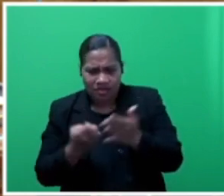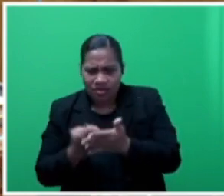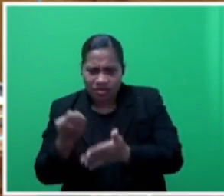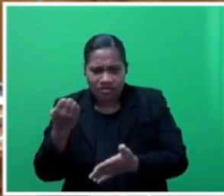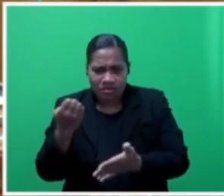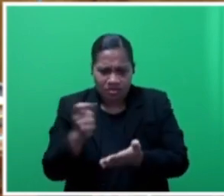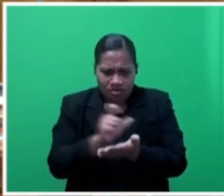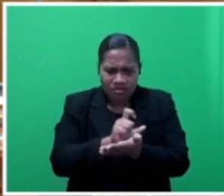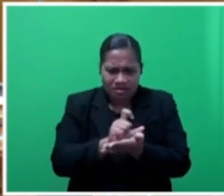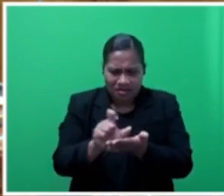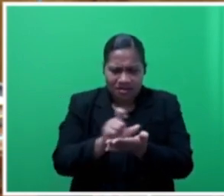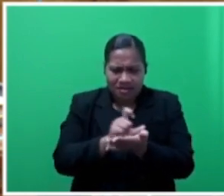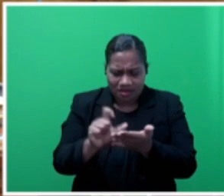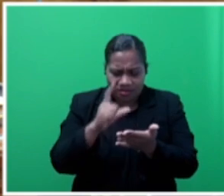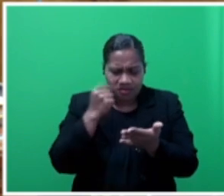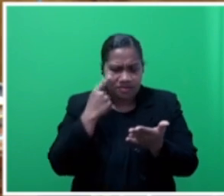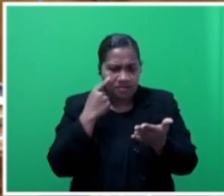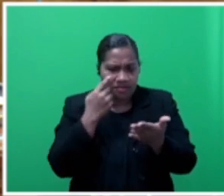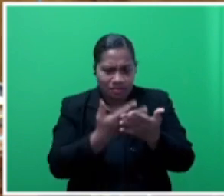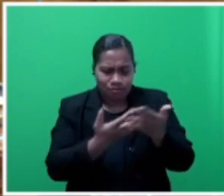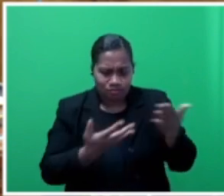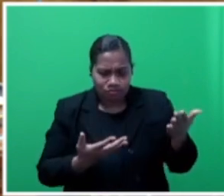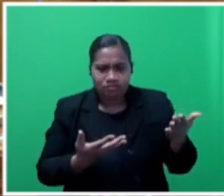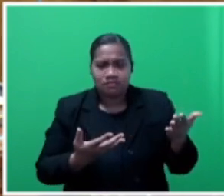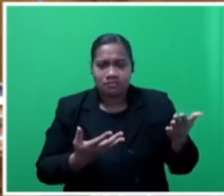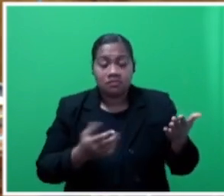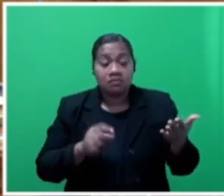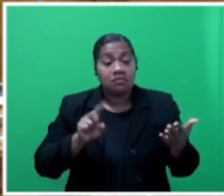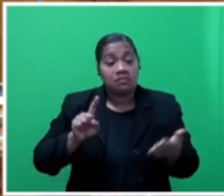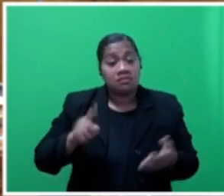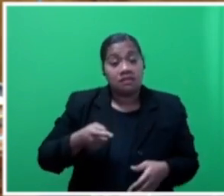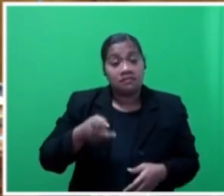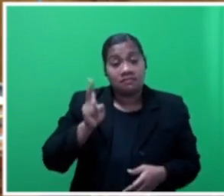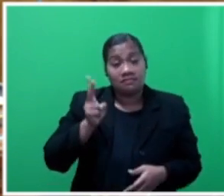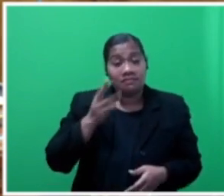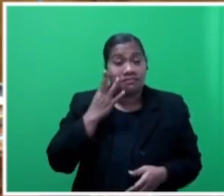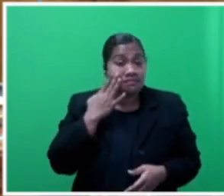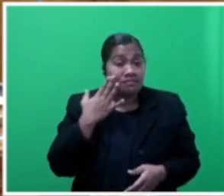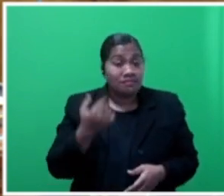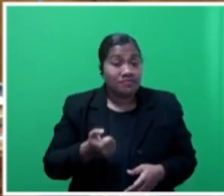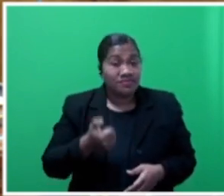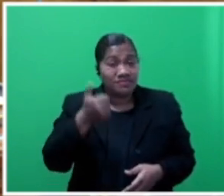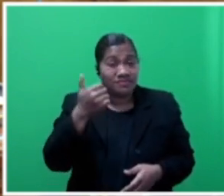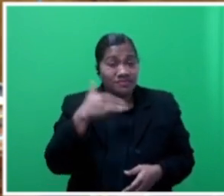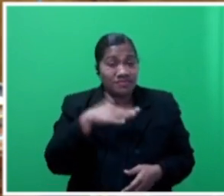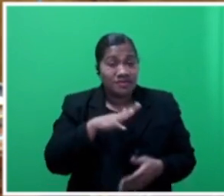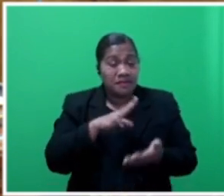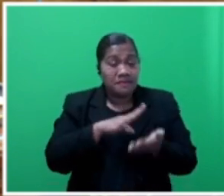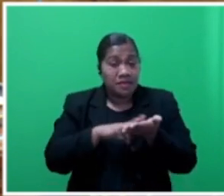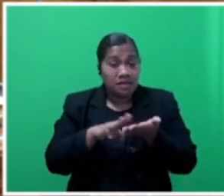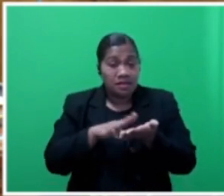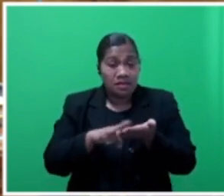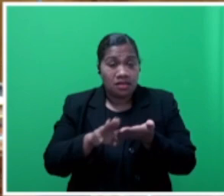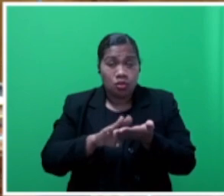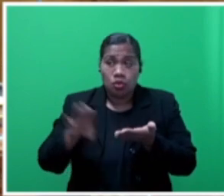It's clear as daylight. But again, when you have 600 million coming annually from